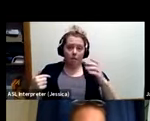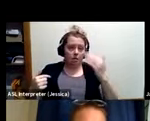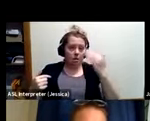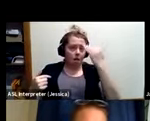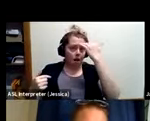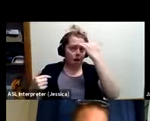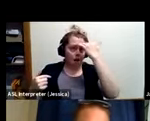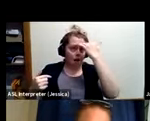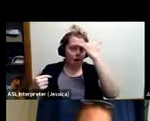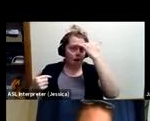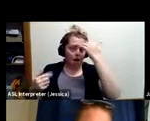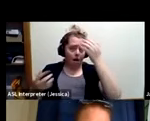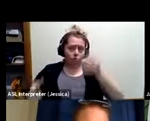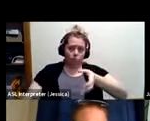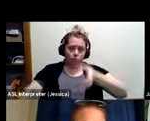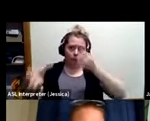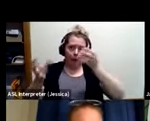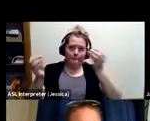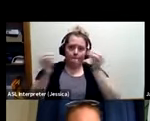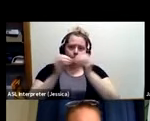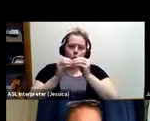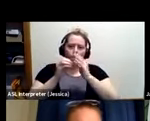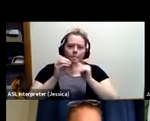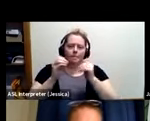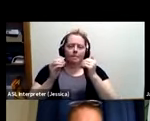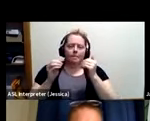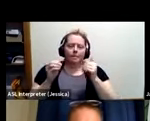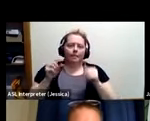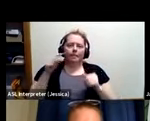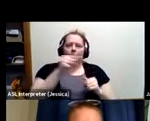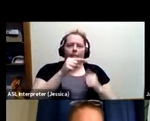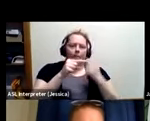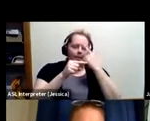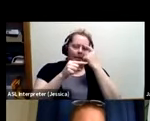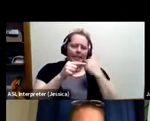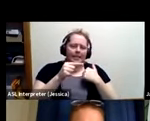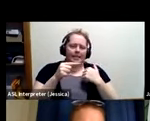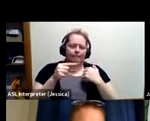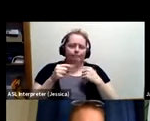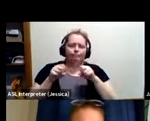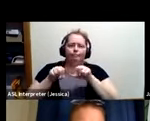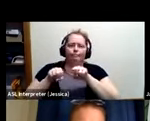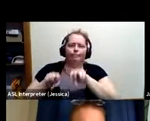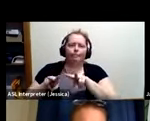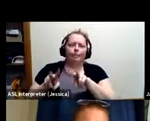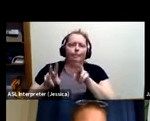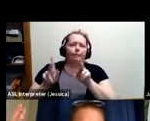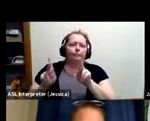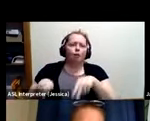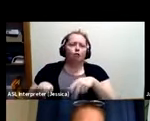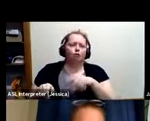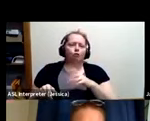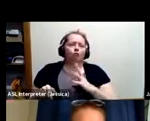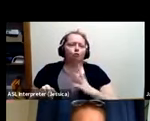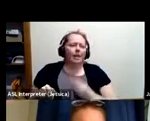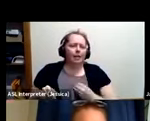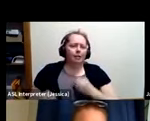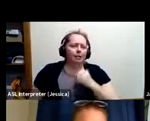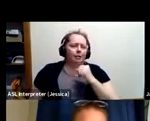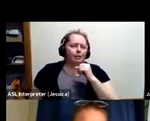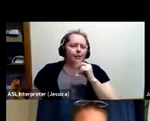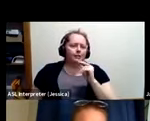understanding of these things because I'm sleeping with somebody who's trans or non-binary, whatever, and it's not osmosis, you know what I mean? It doesn't just happen like